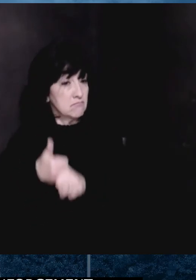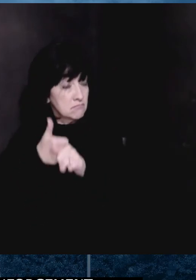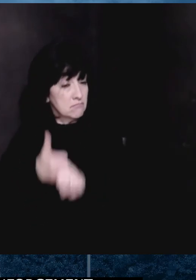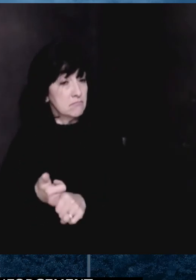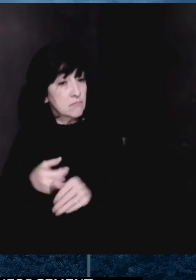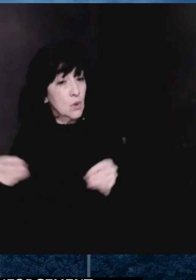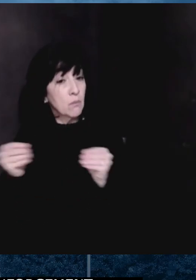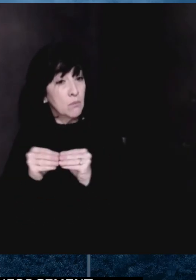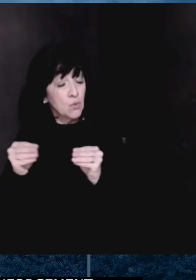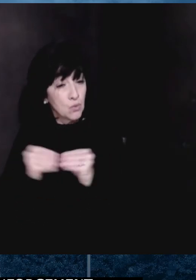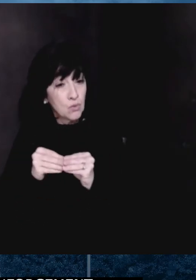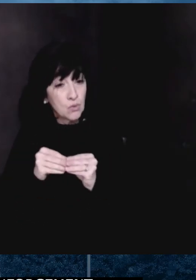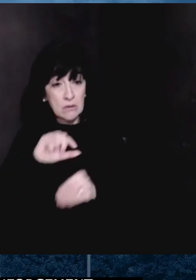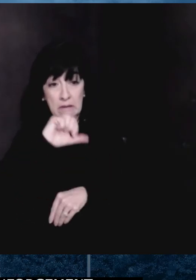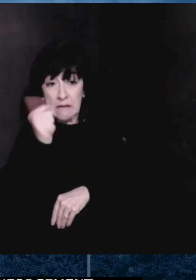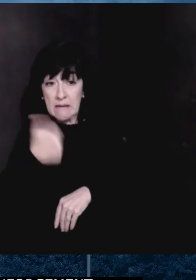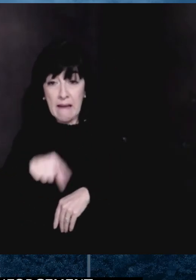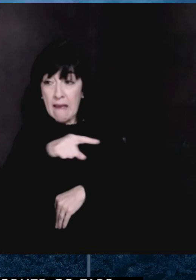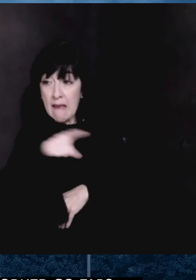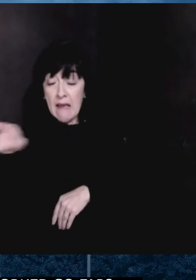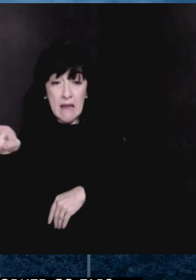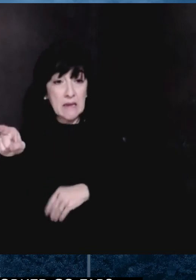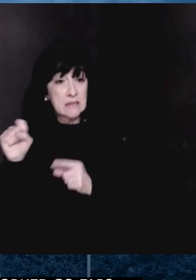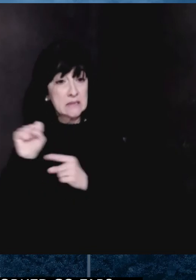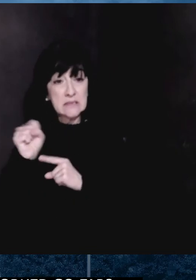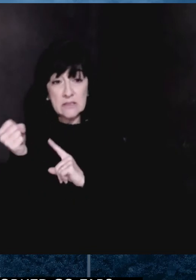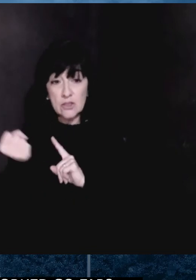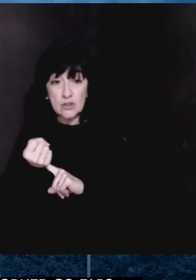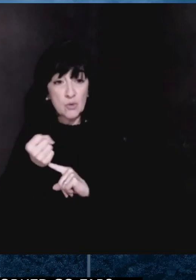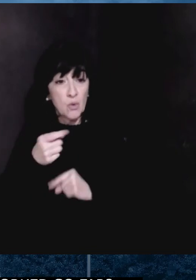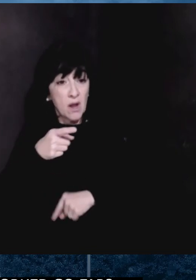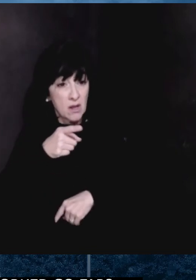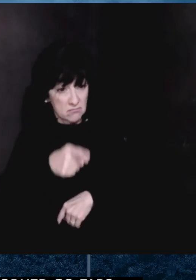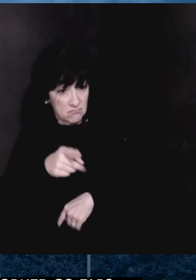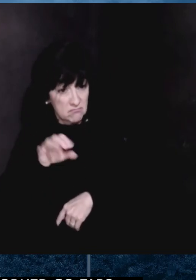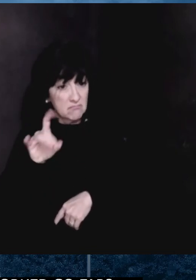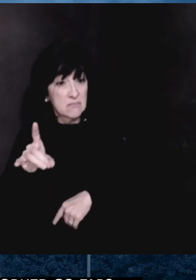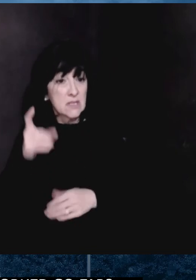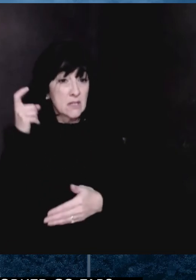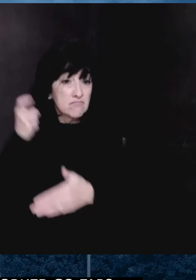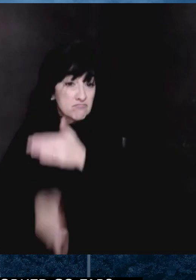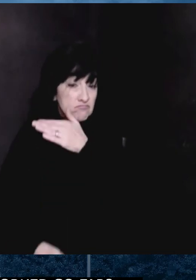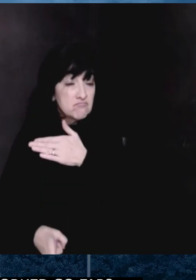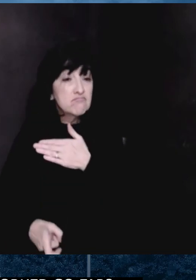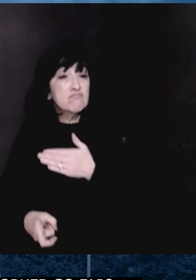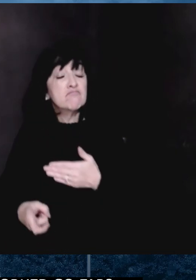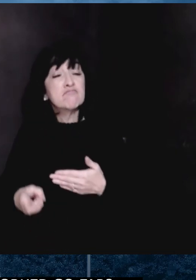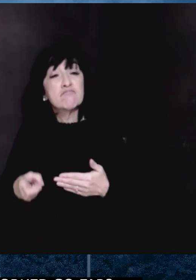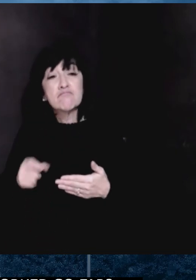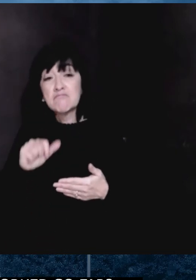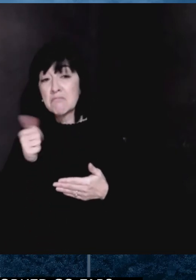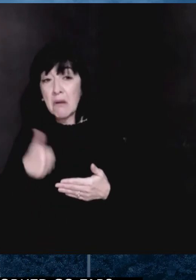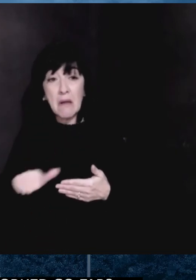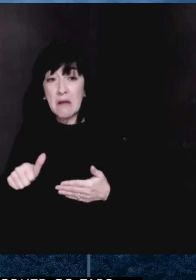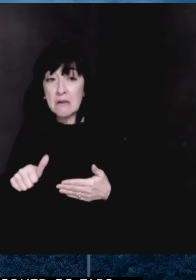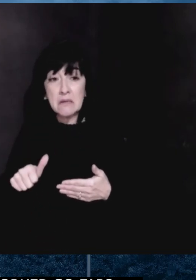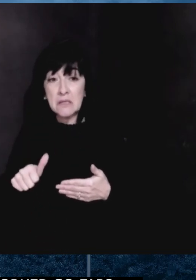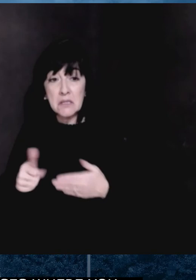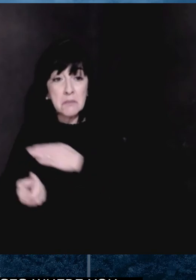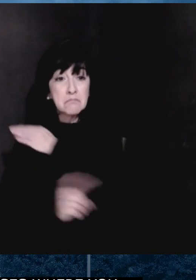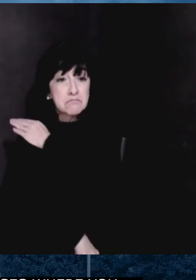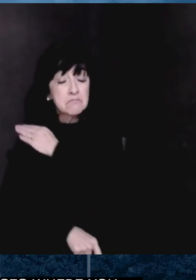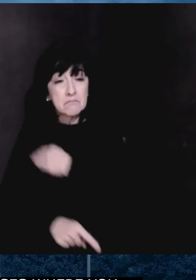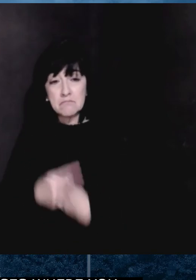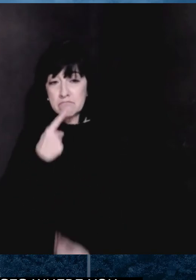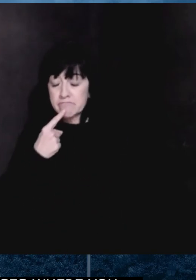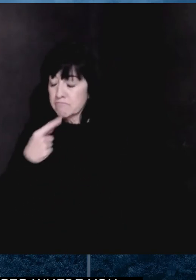where you've had to come down with significant enforcement action? Yeah, I have not had a report yet from our